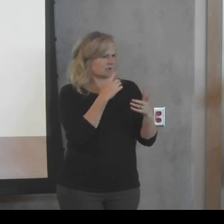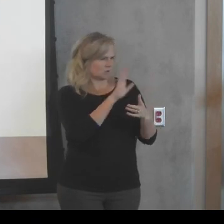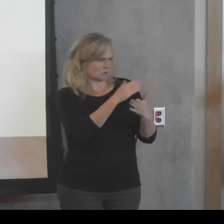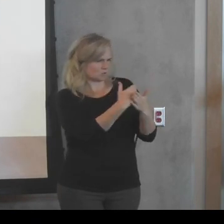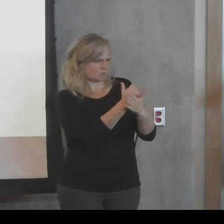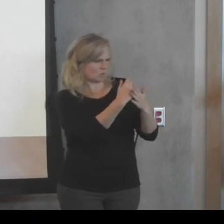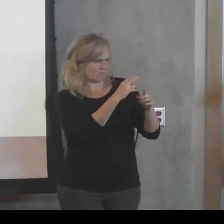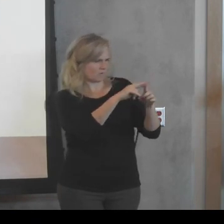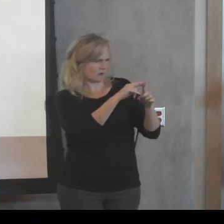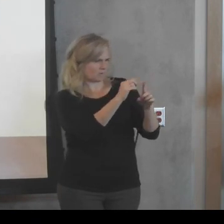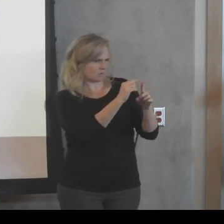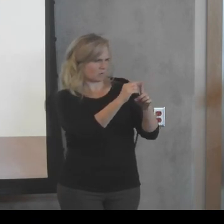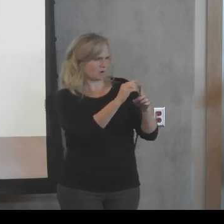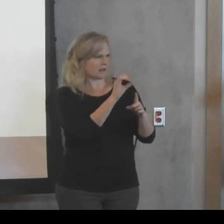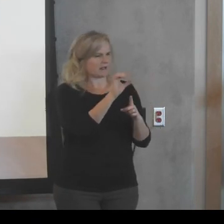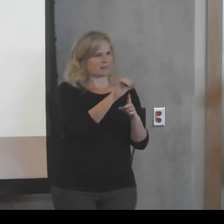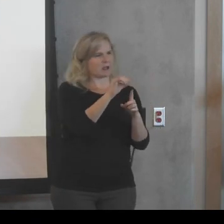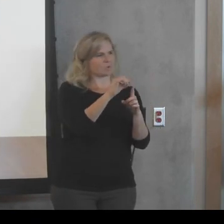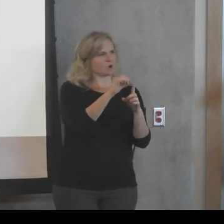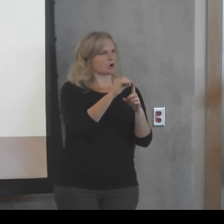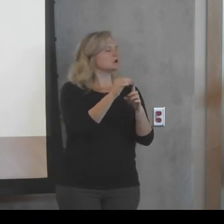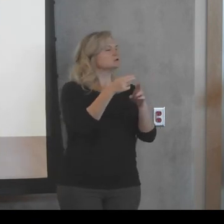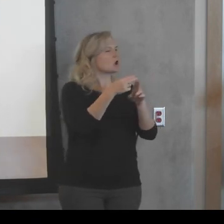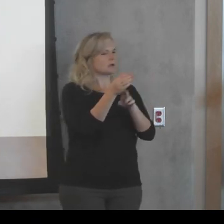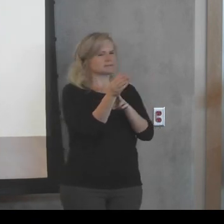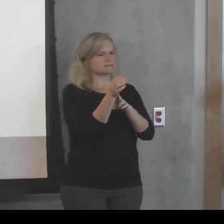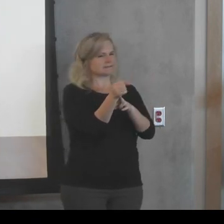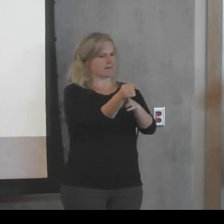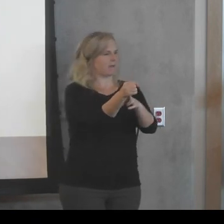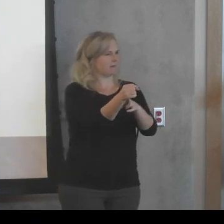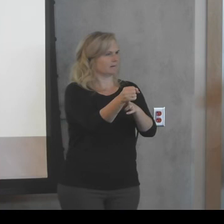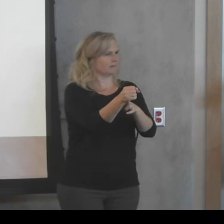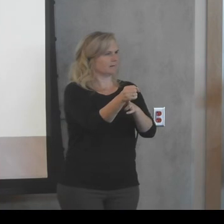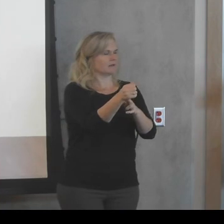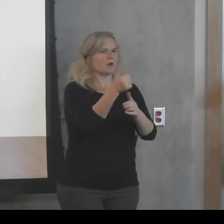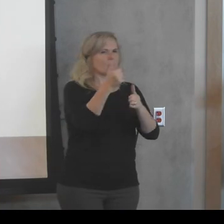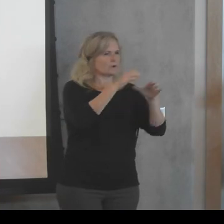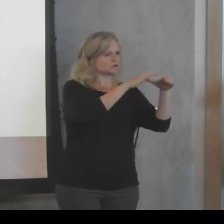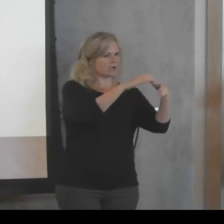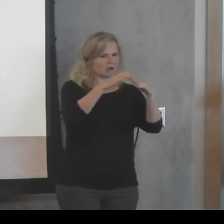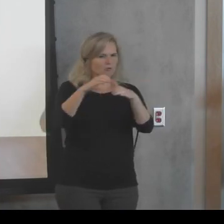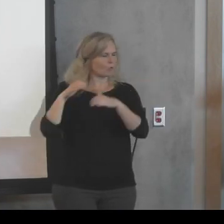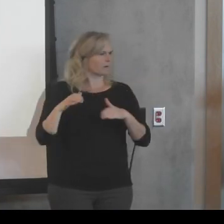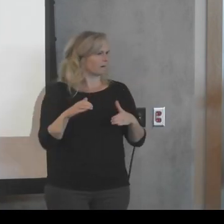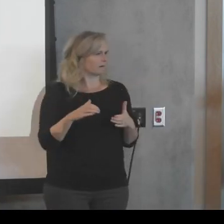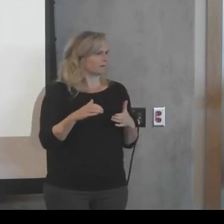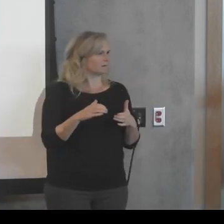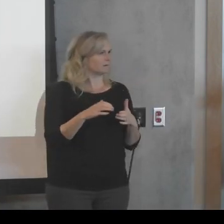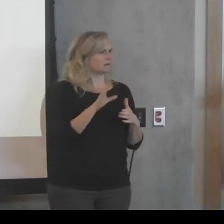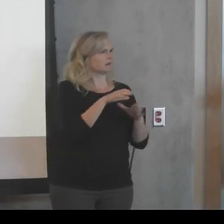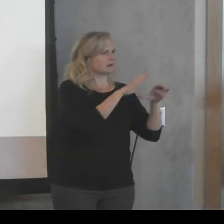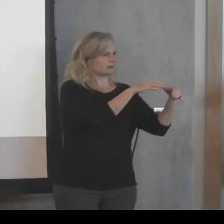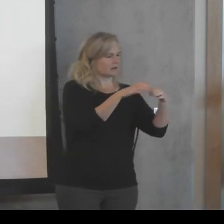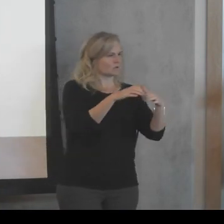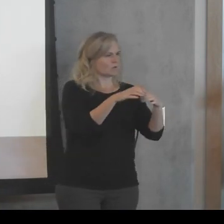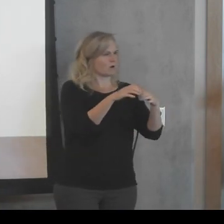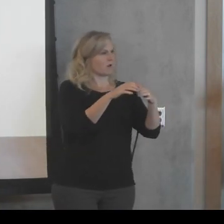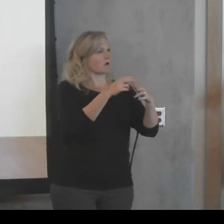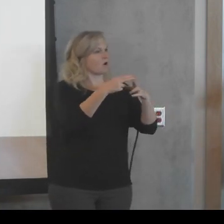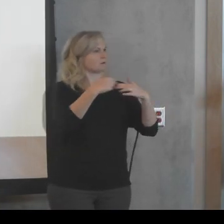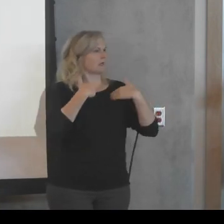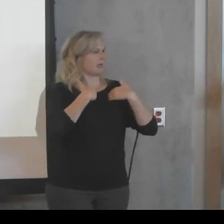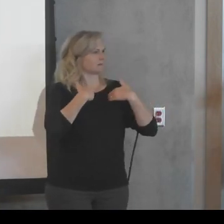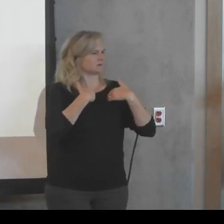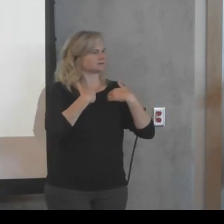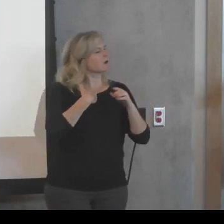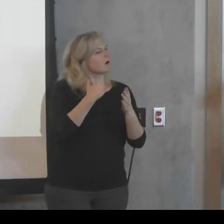word? This word is called salmon. What category does salmon belong to? It belongs to the category called animals. What